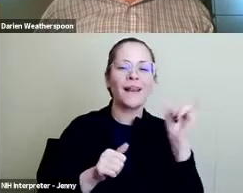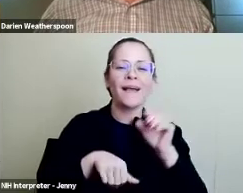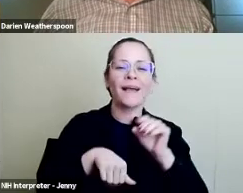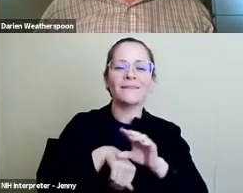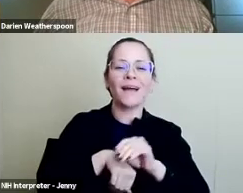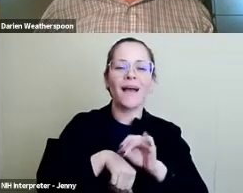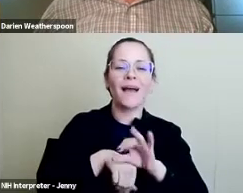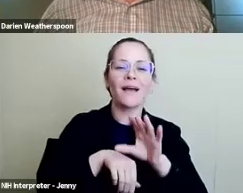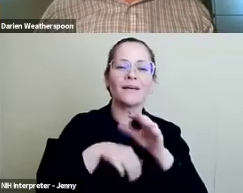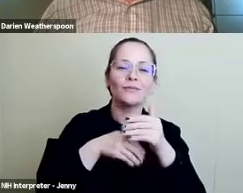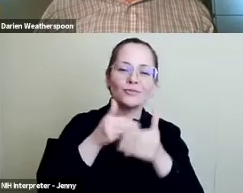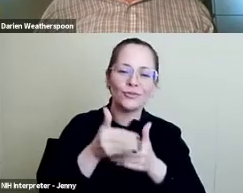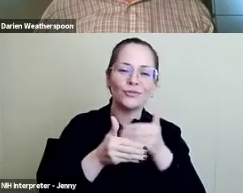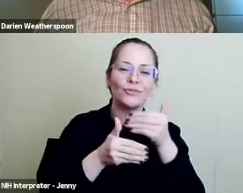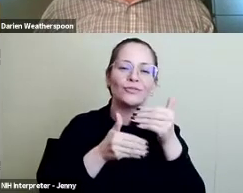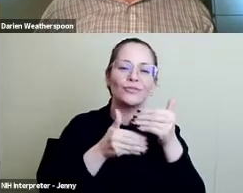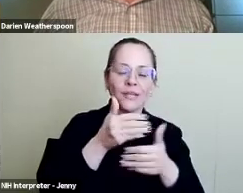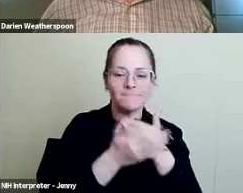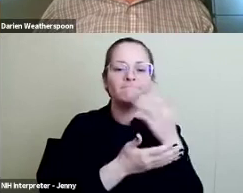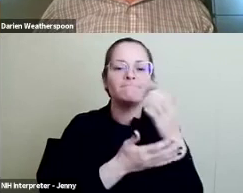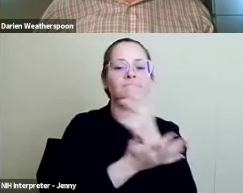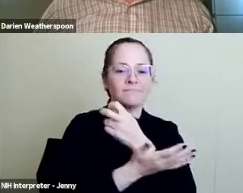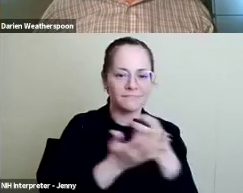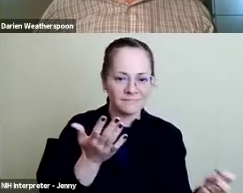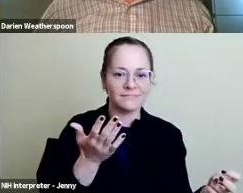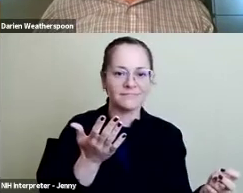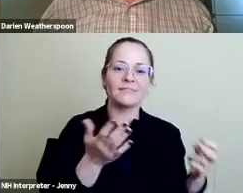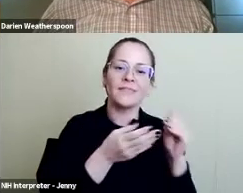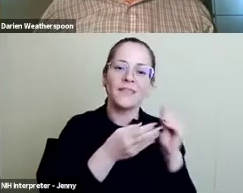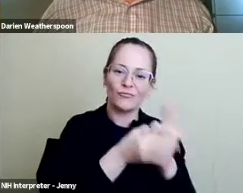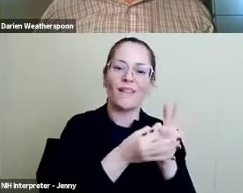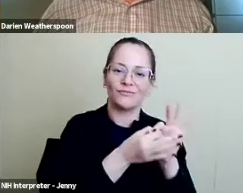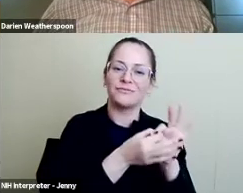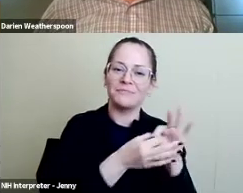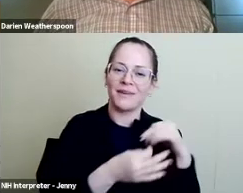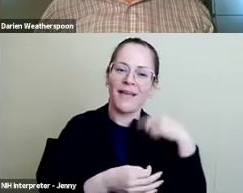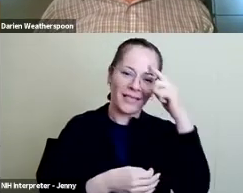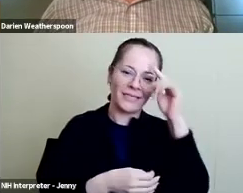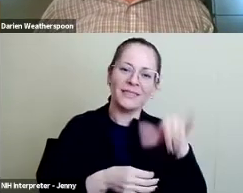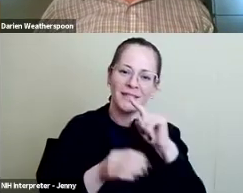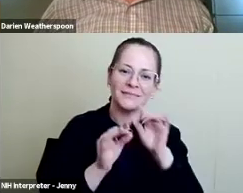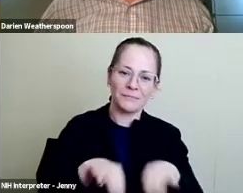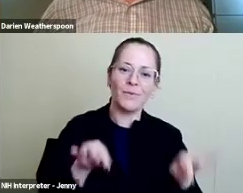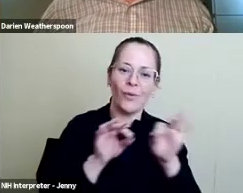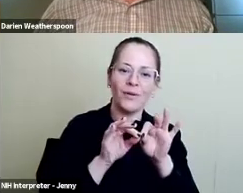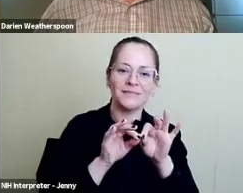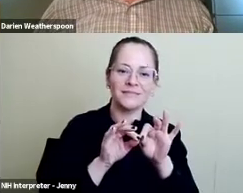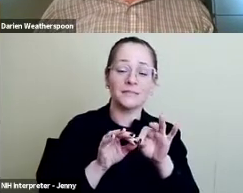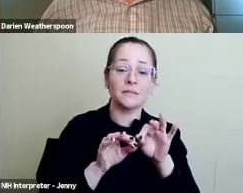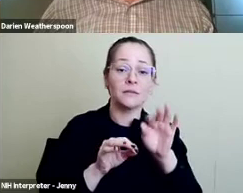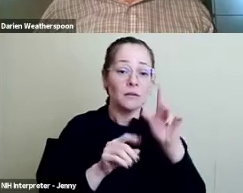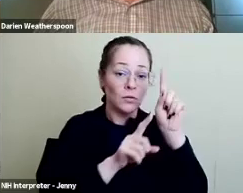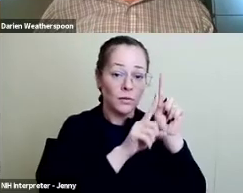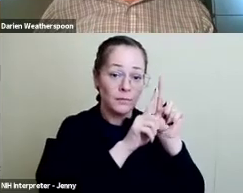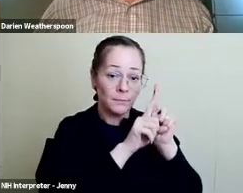And then over time you get to know and form that mentoring relationship. And I think it's also important to realize that a mentor,